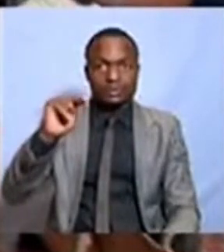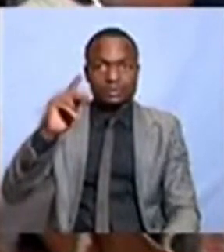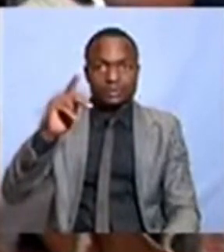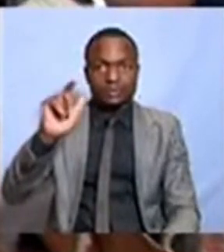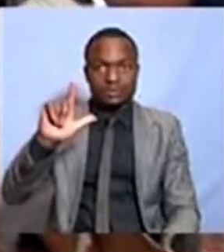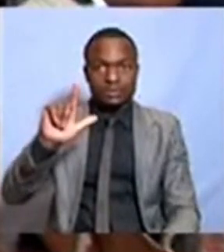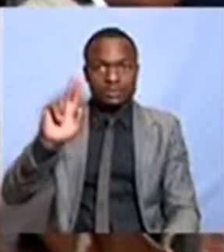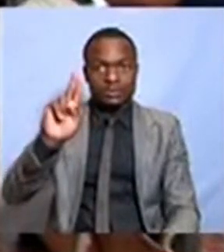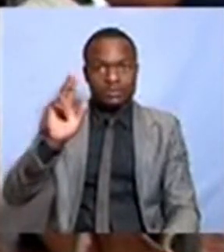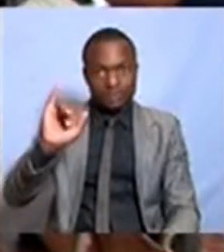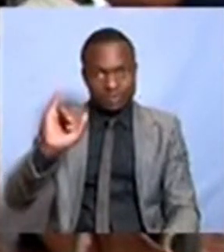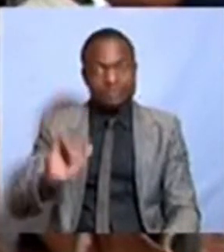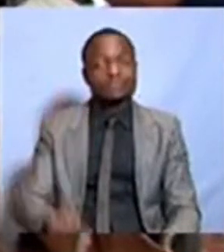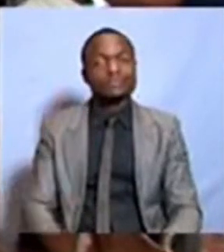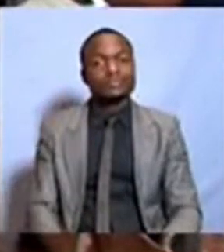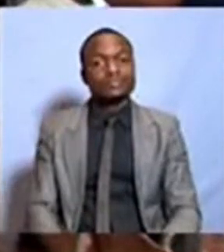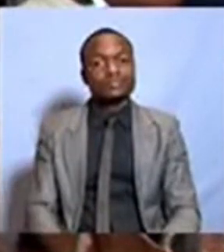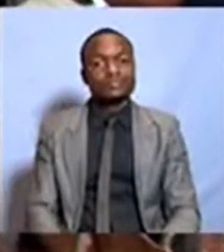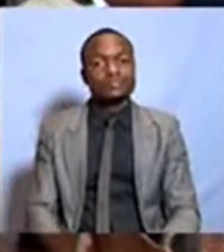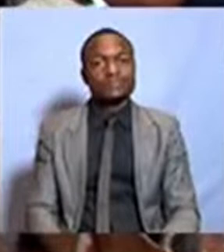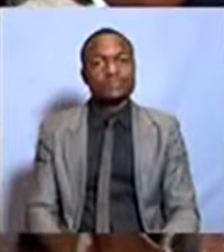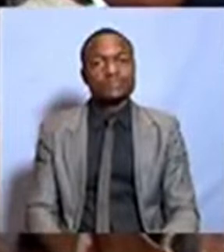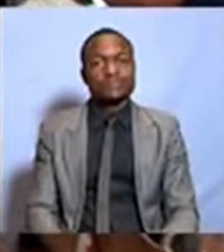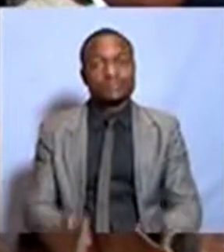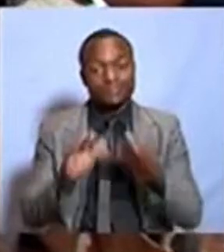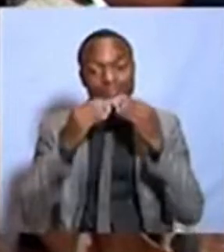Thank you so much.